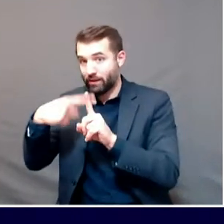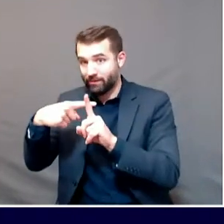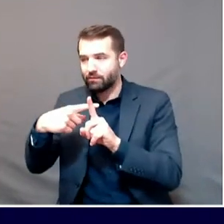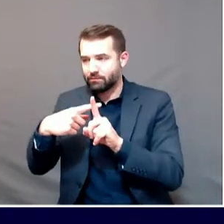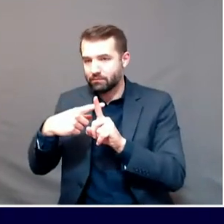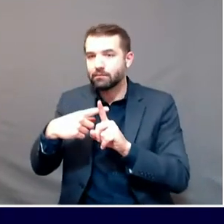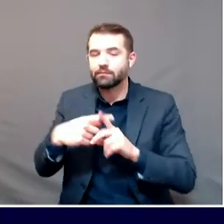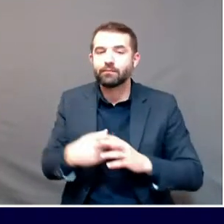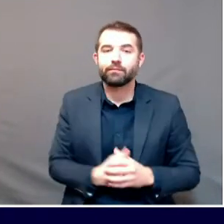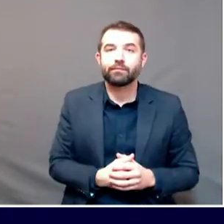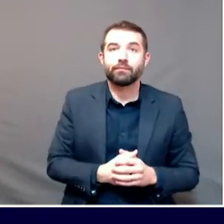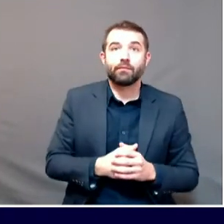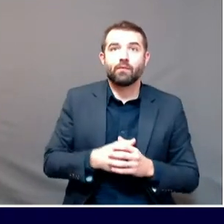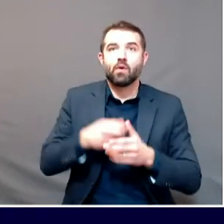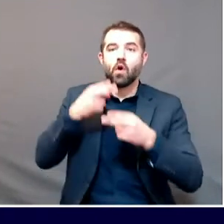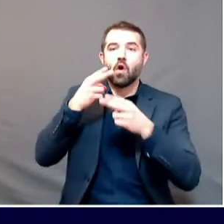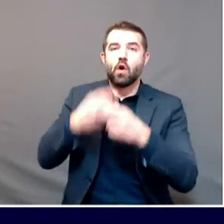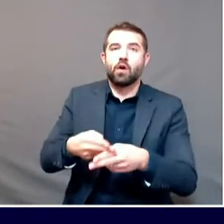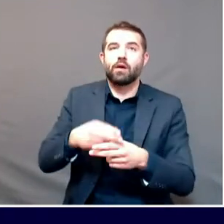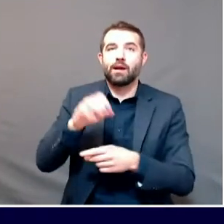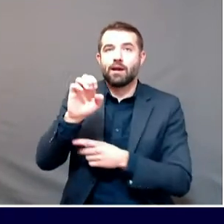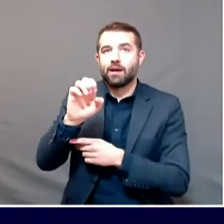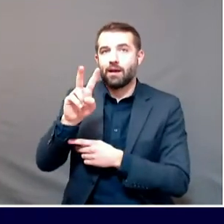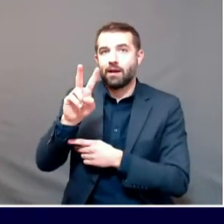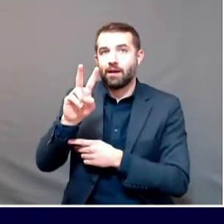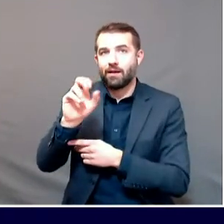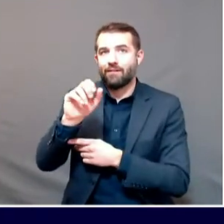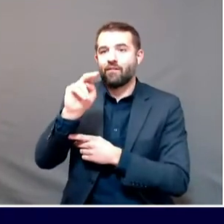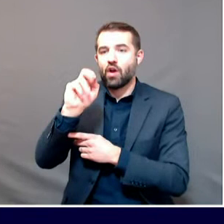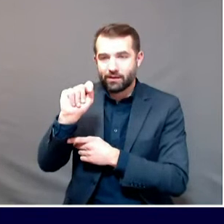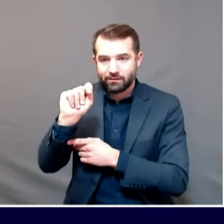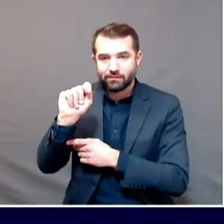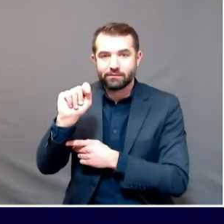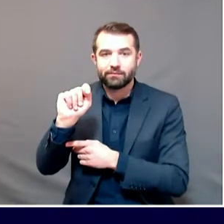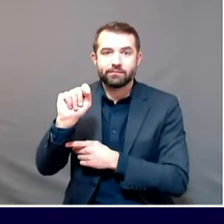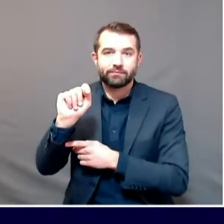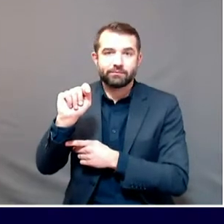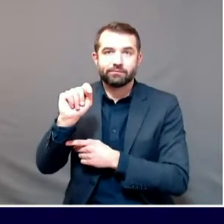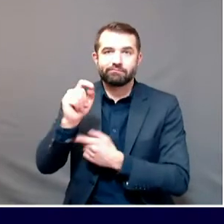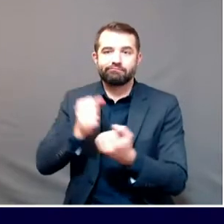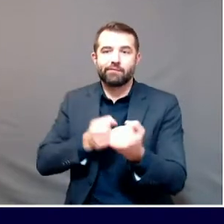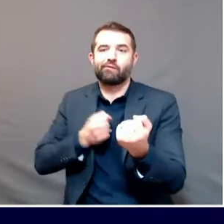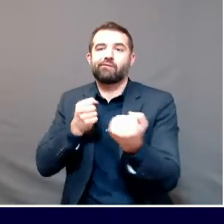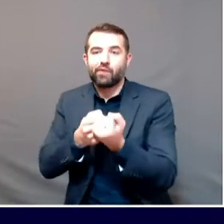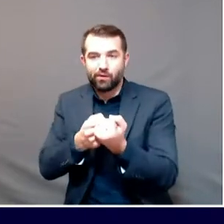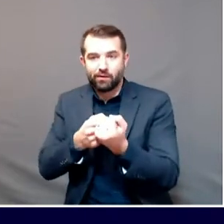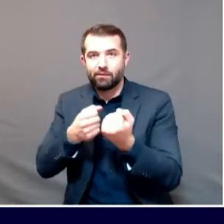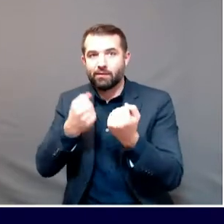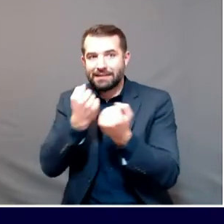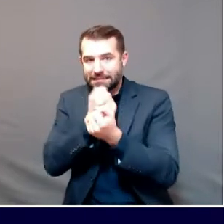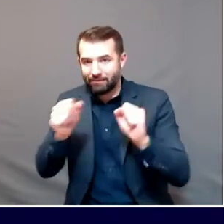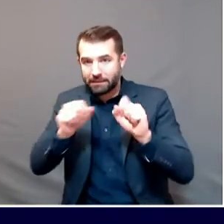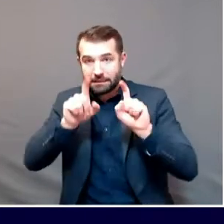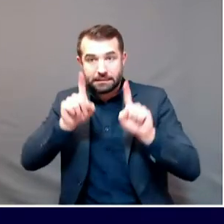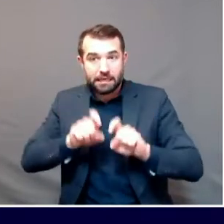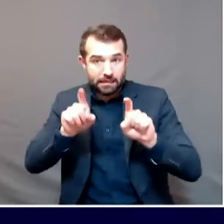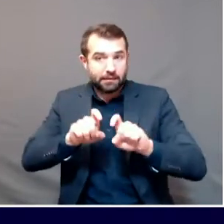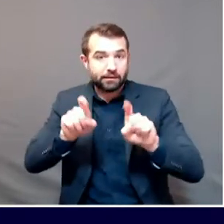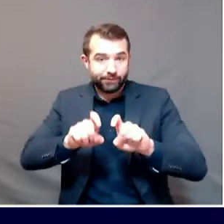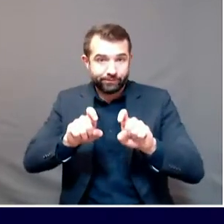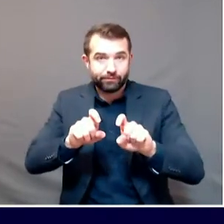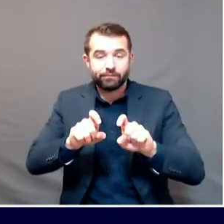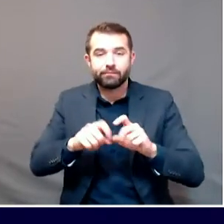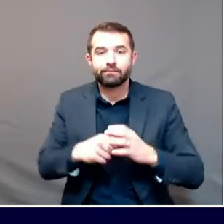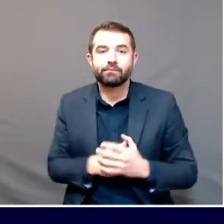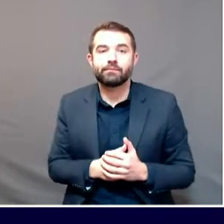trials. Event-driven trials enroll people until they've reached a certain number of positive events. In this